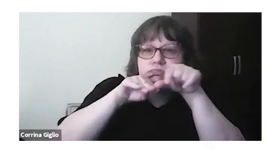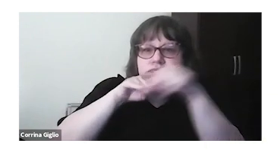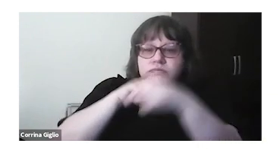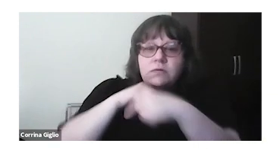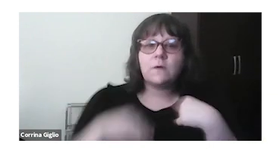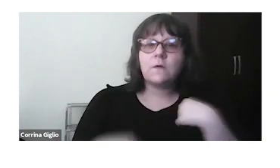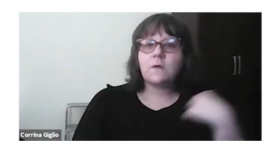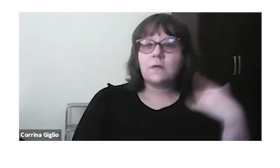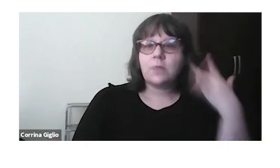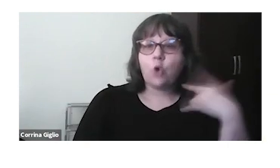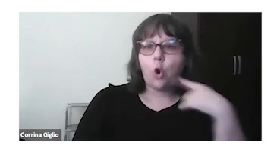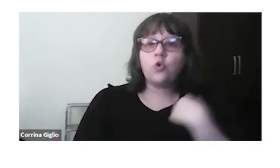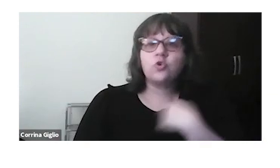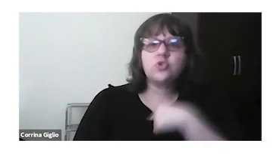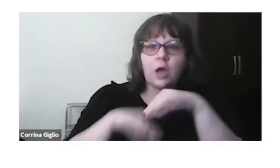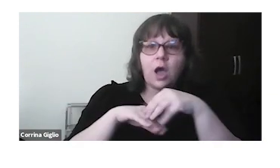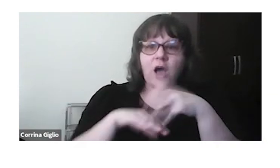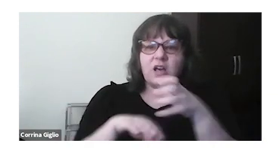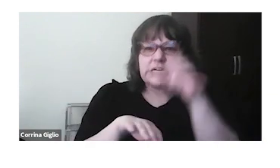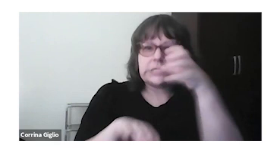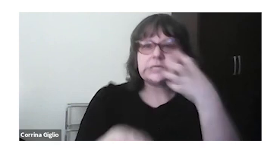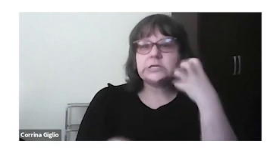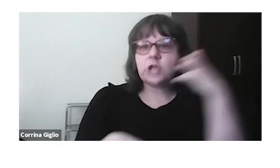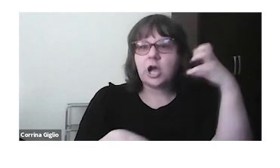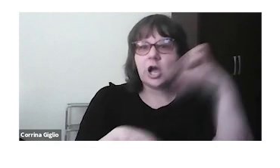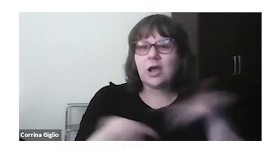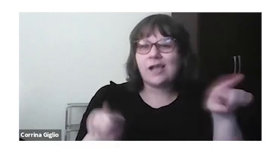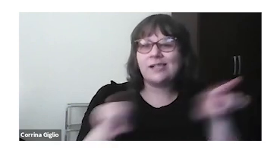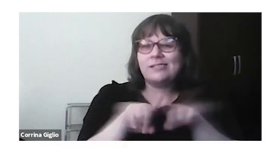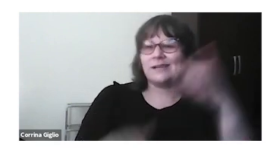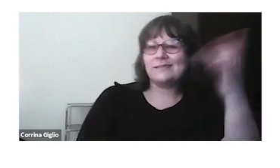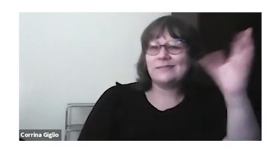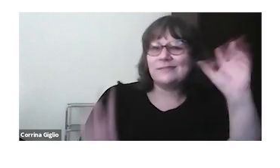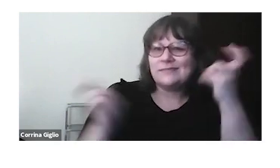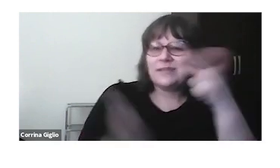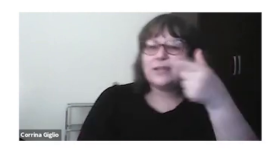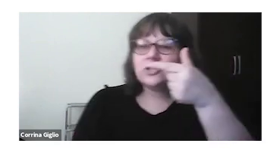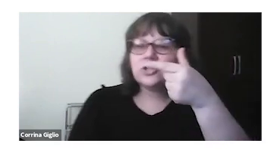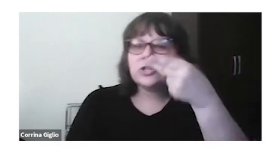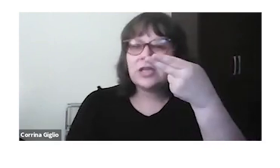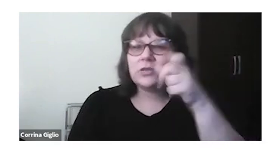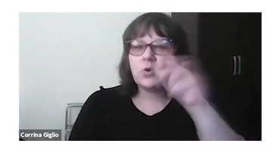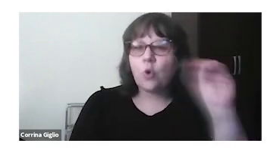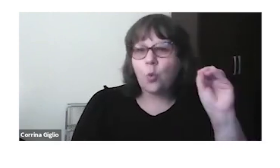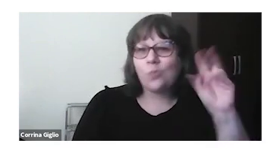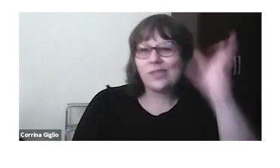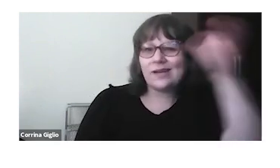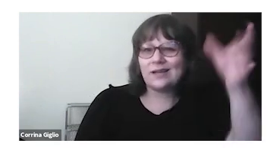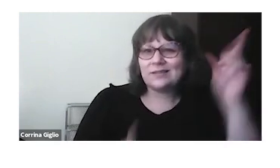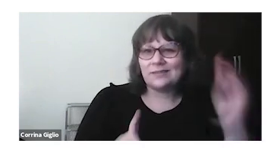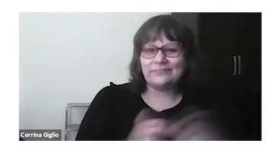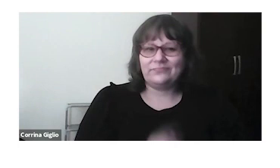copious gold jewelry. Like, she's made to be ghetto, or ghetto, air quotes, using air quotes.